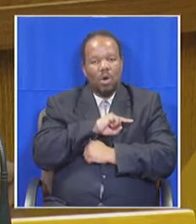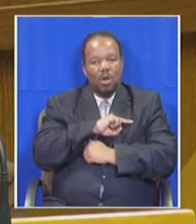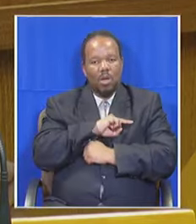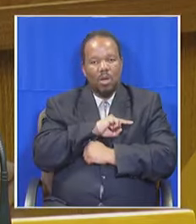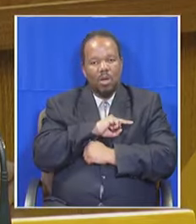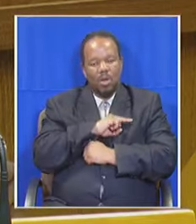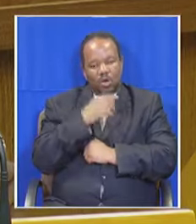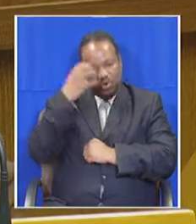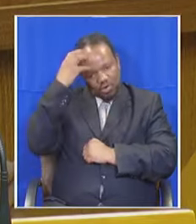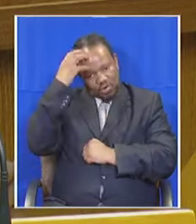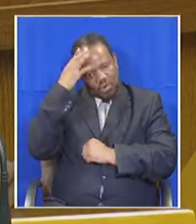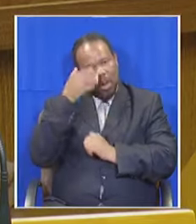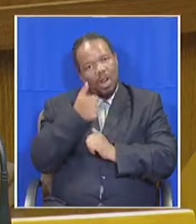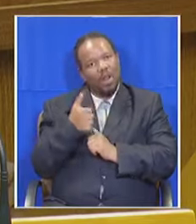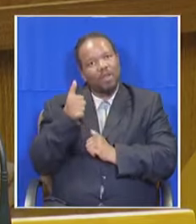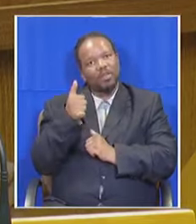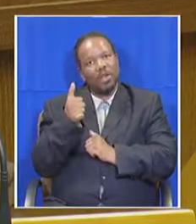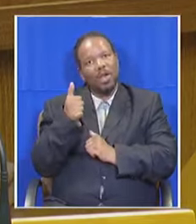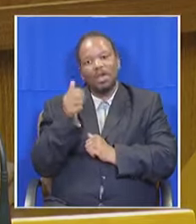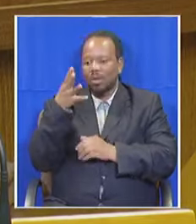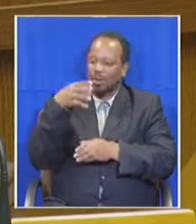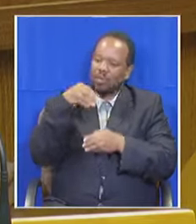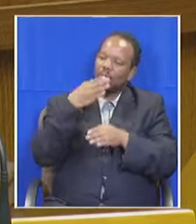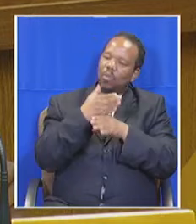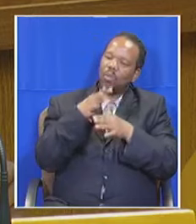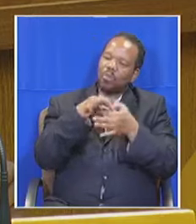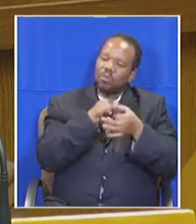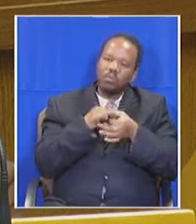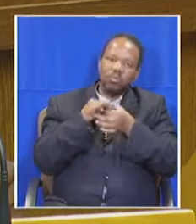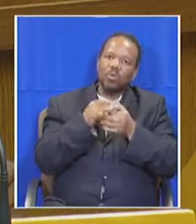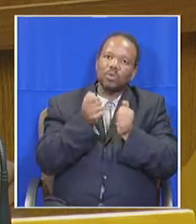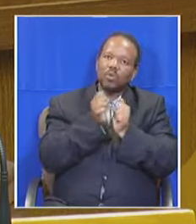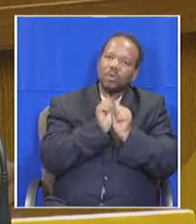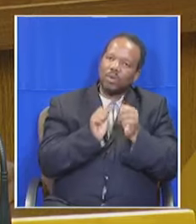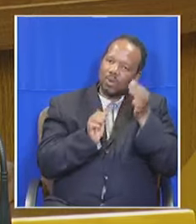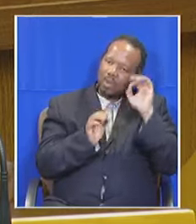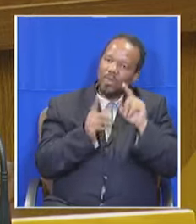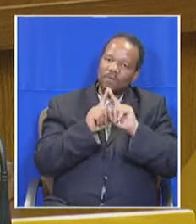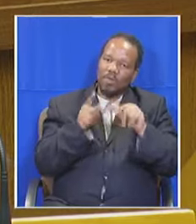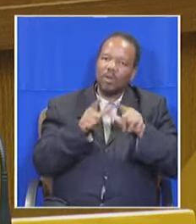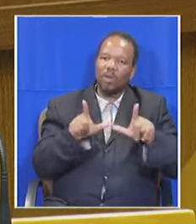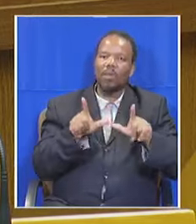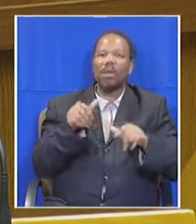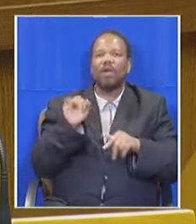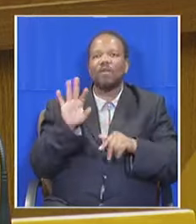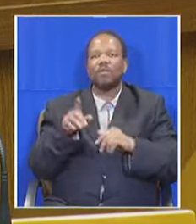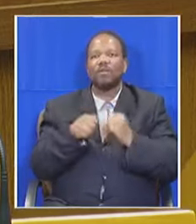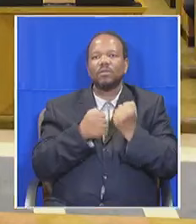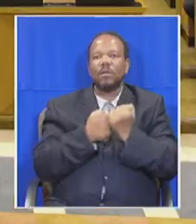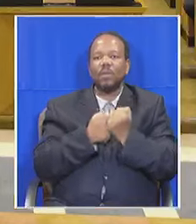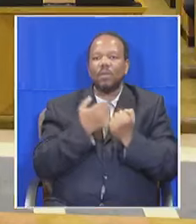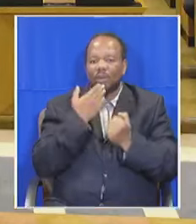cannot coexist with democratic governance under the rule of law. the IFP supports the move. Thank